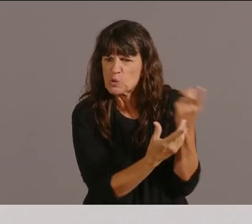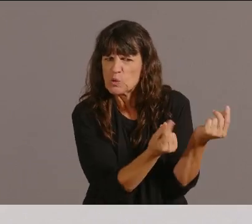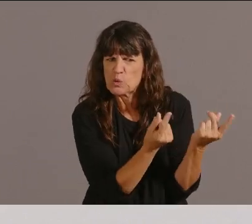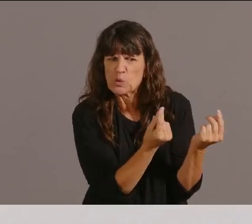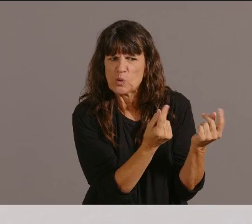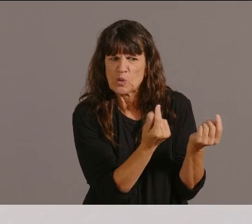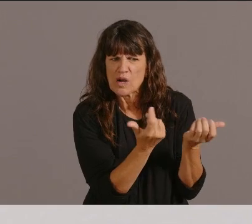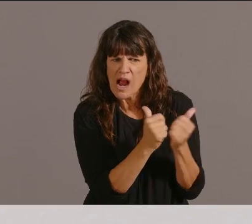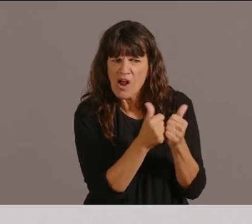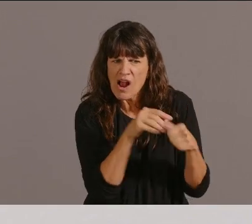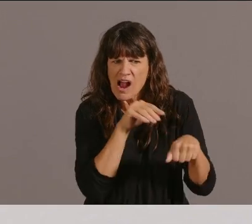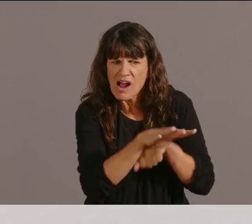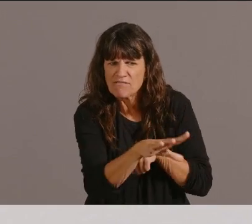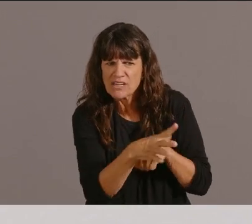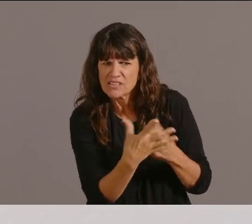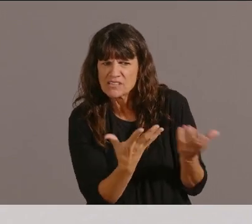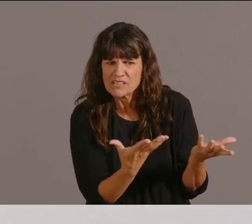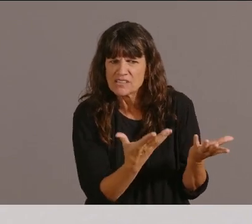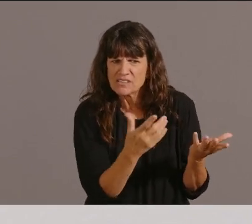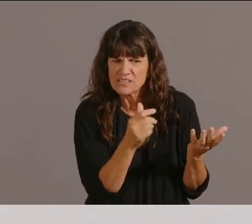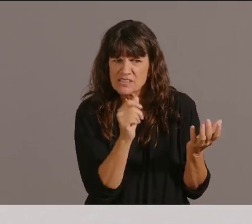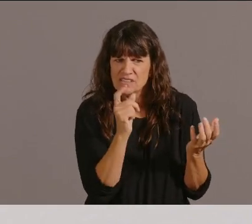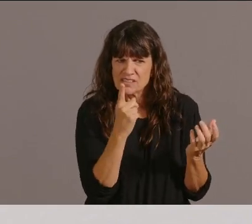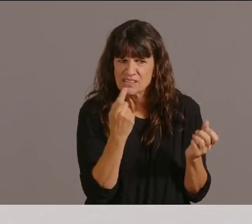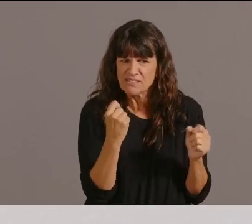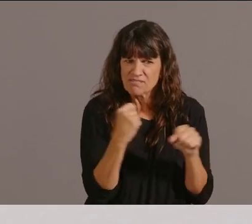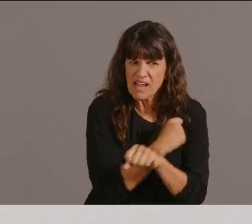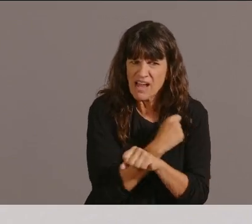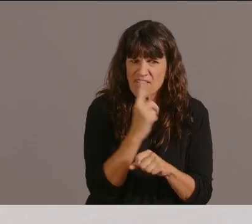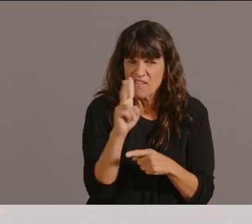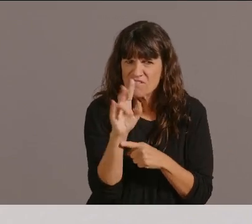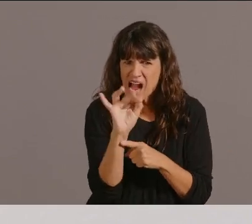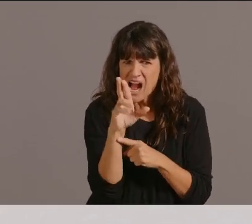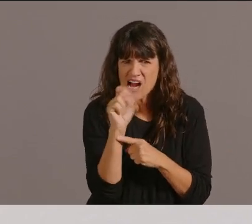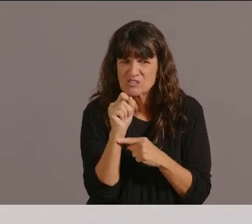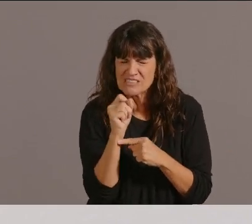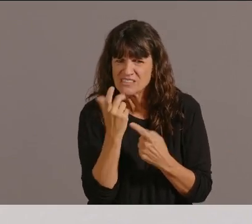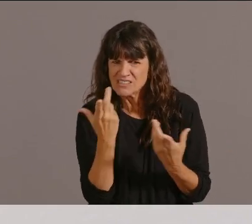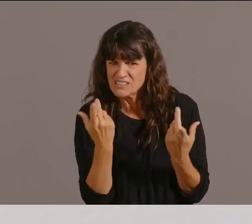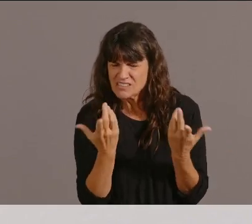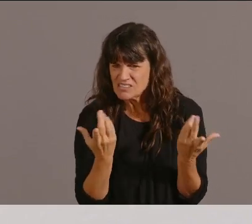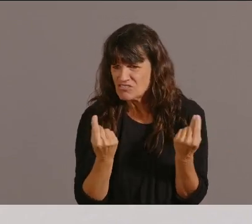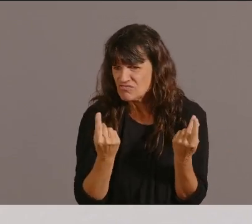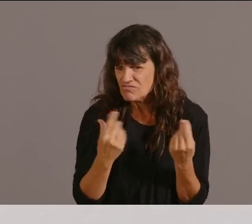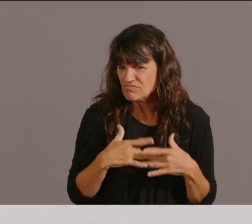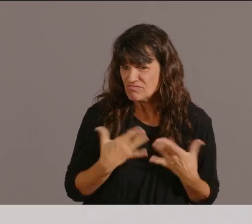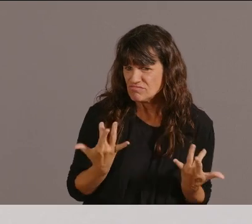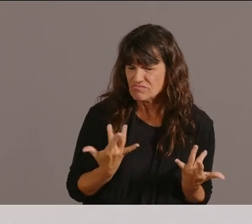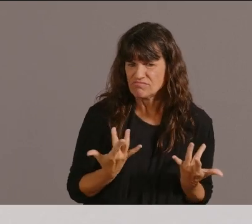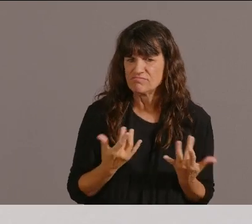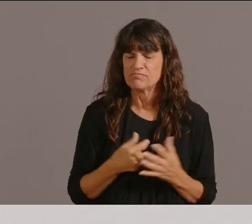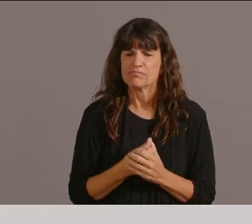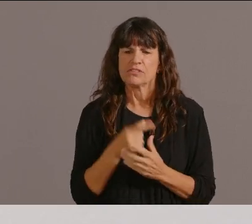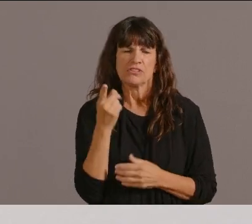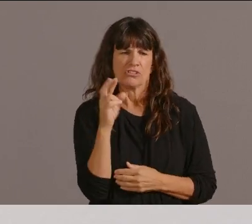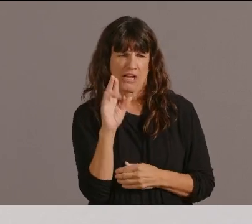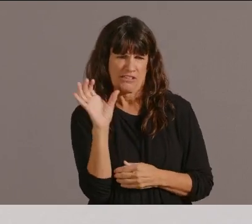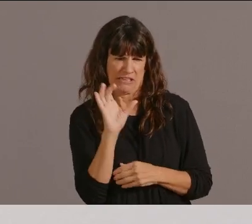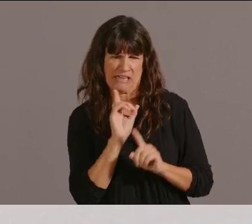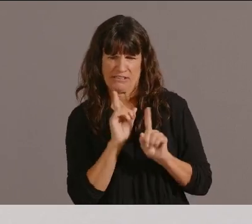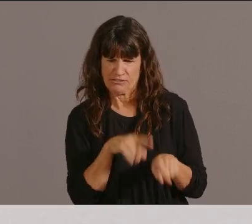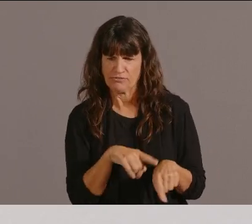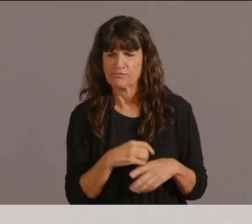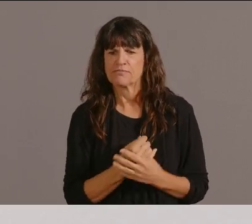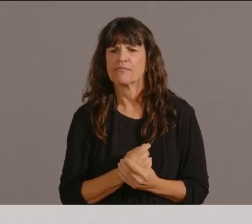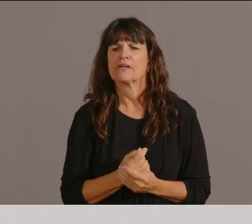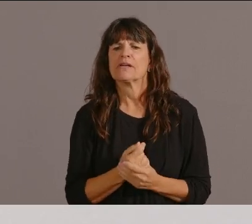ability to fight this virus? Yeah. So we encourage everybody, if they've received either the Pfizer or the Moderna,